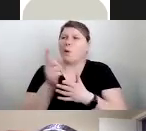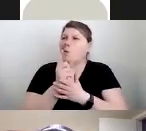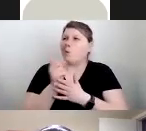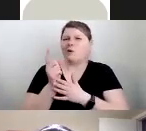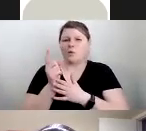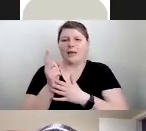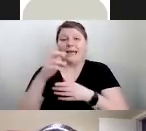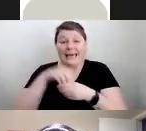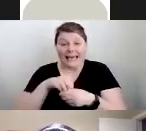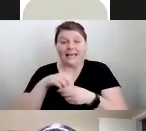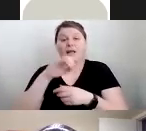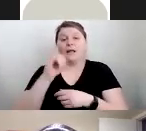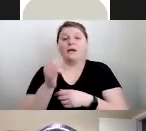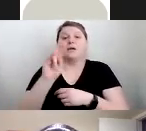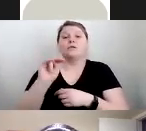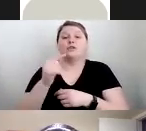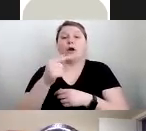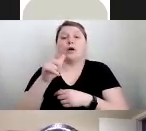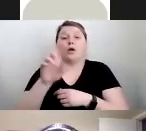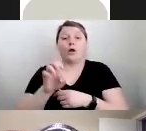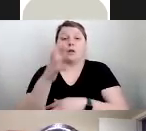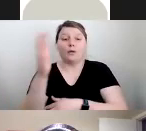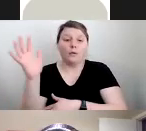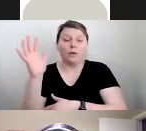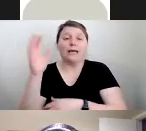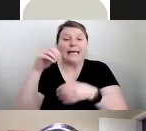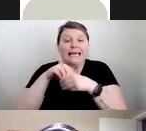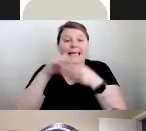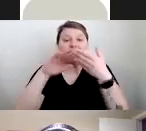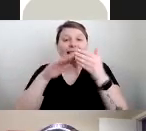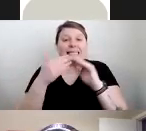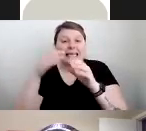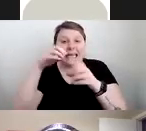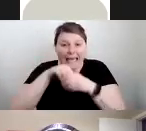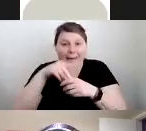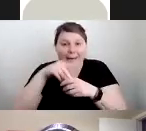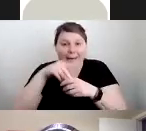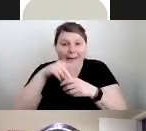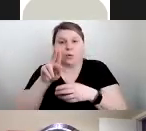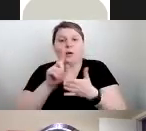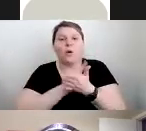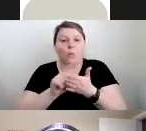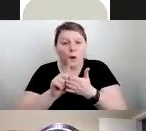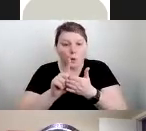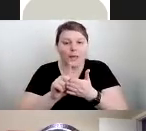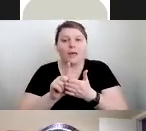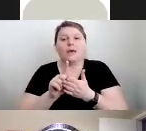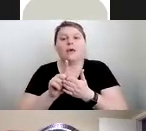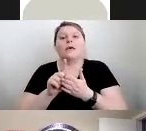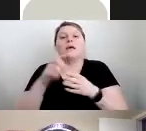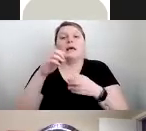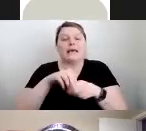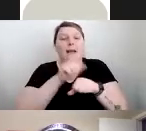the jungle, in Iquitos, which is a jungle city in Peru. And then you spend a week in Cusco, which is a